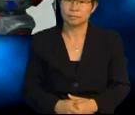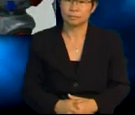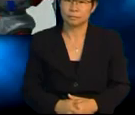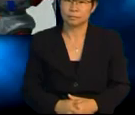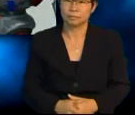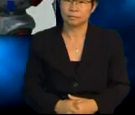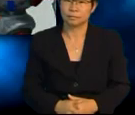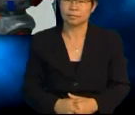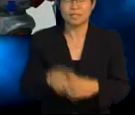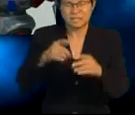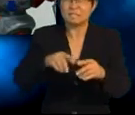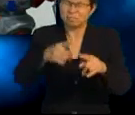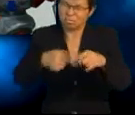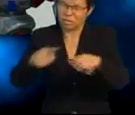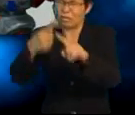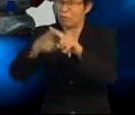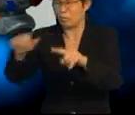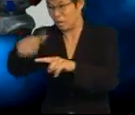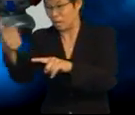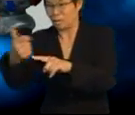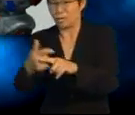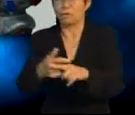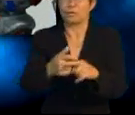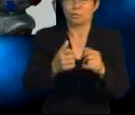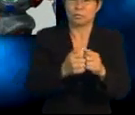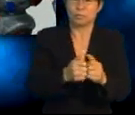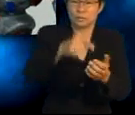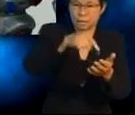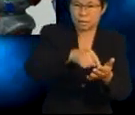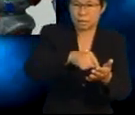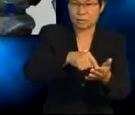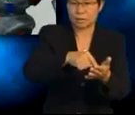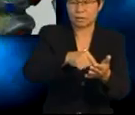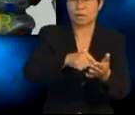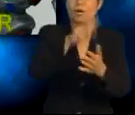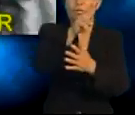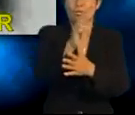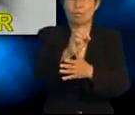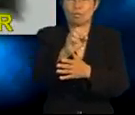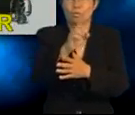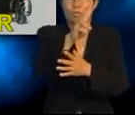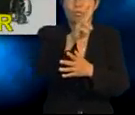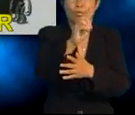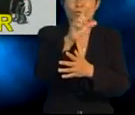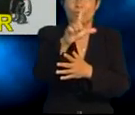It's quite different from the other one we just saw. This is called the voltmeter.